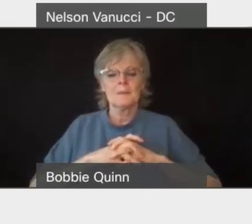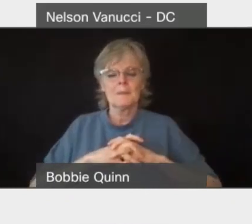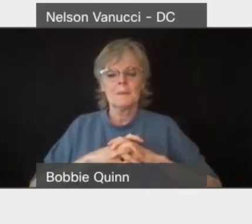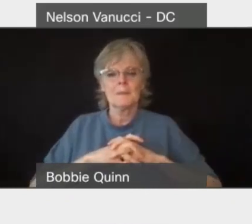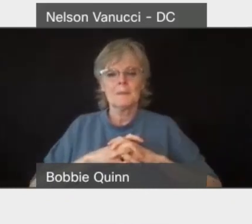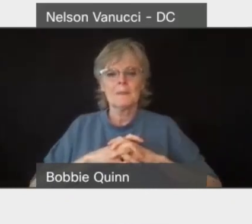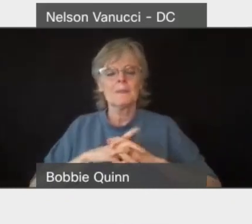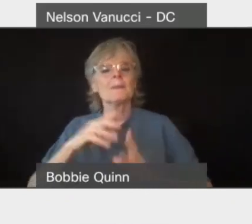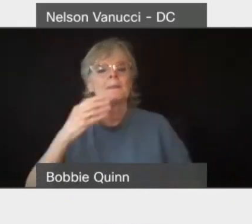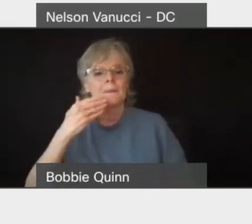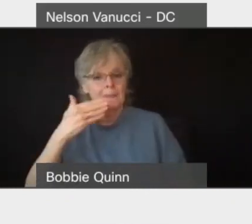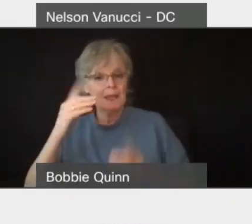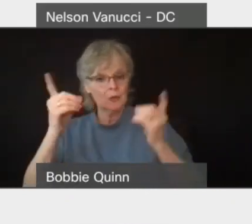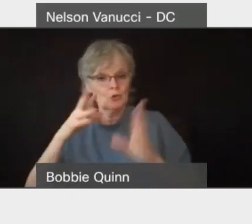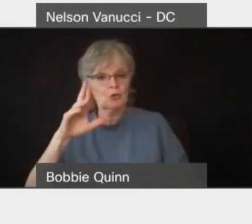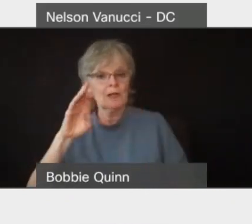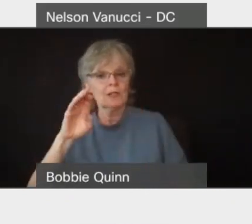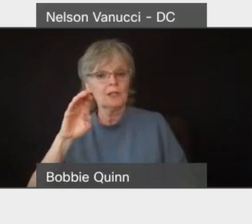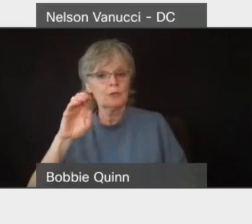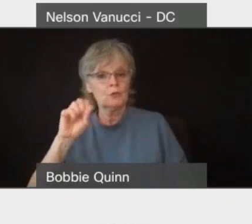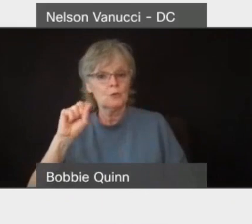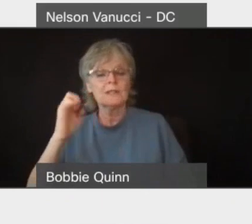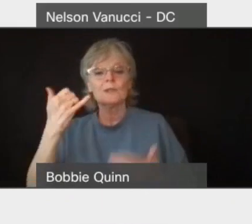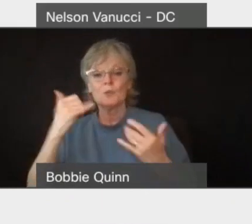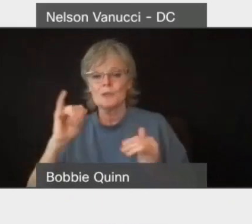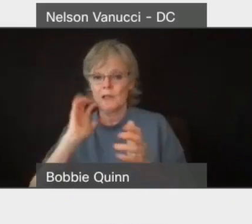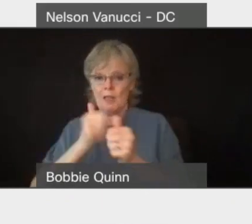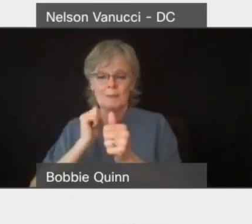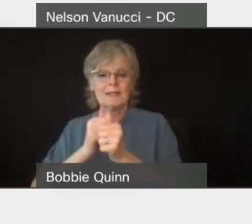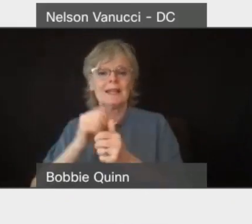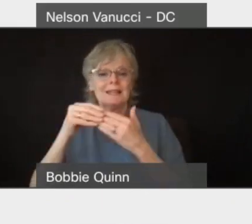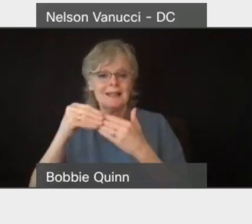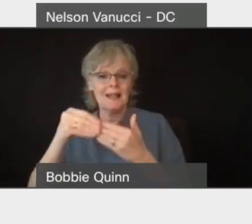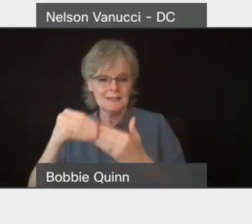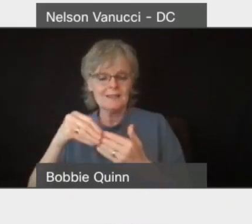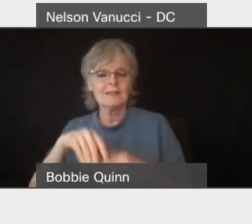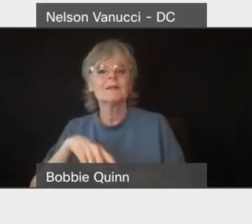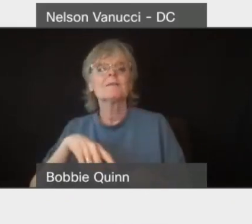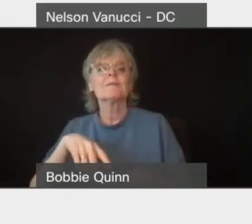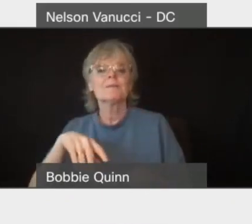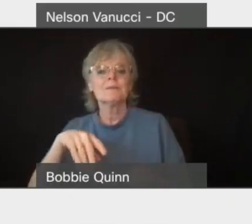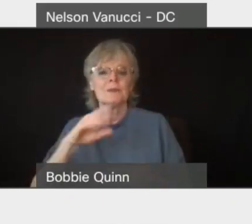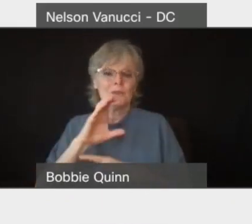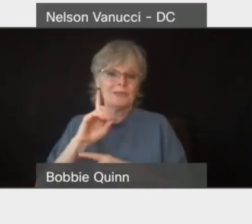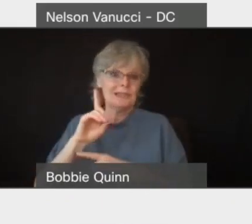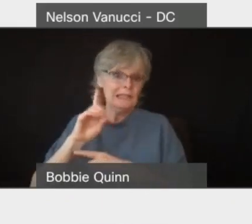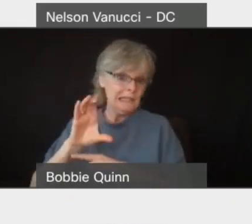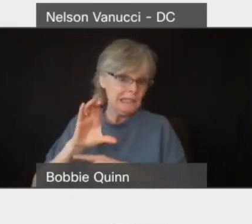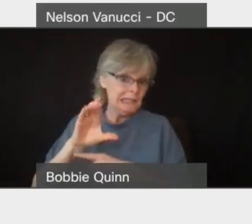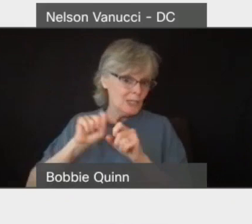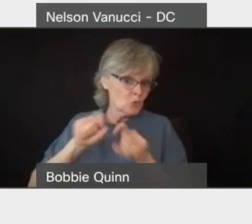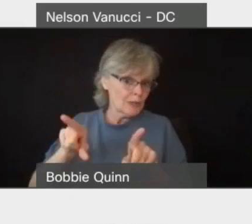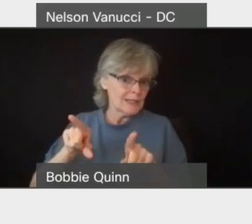Thank you, Director Reese. We are still updating a lot of guidances as they get released from the CDC and as we get new